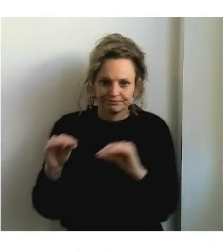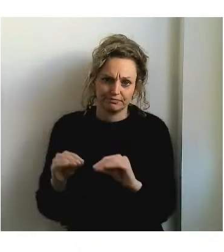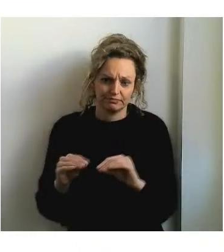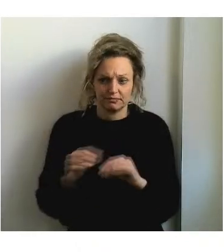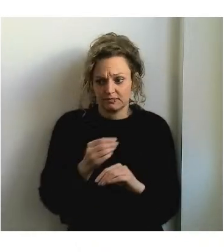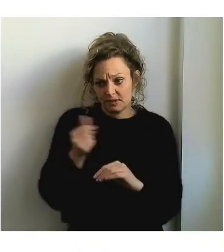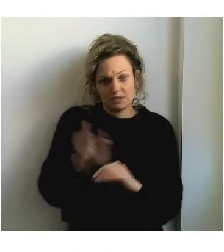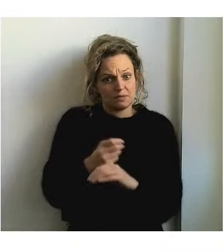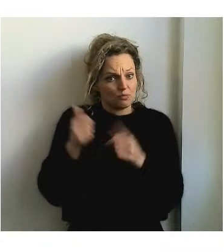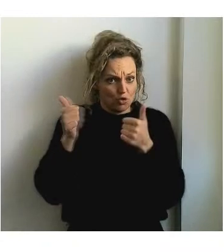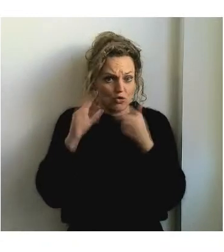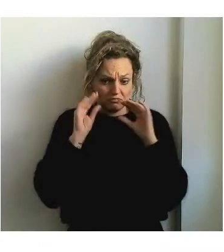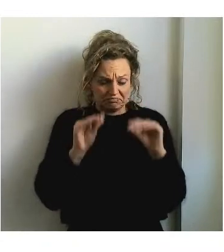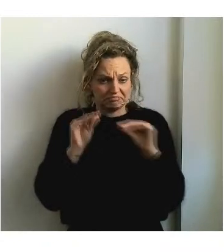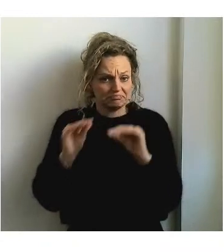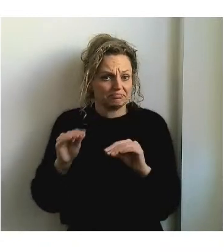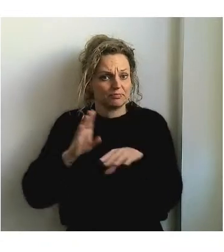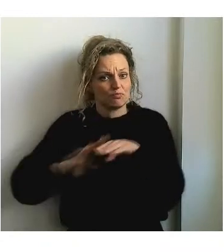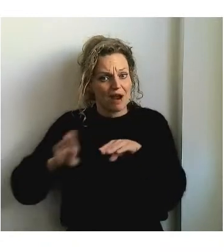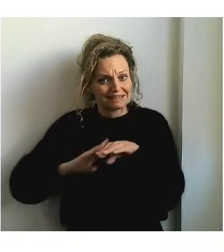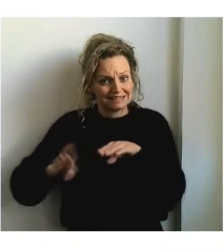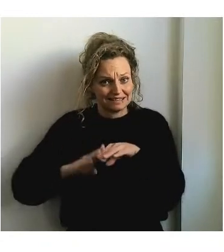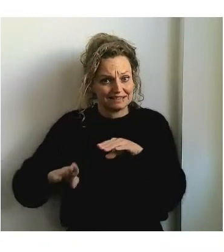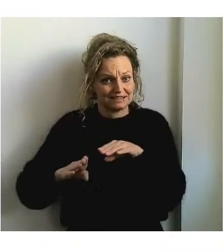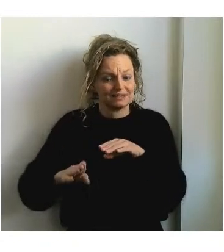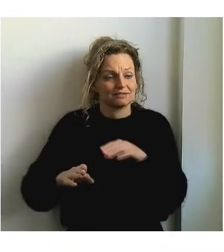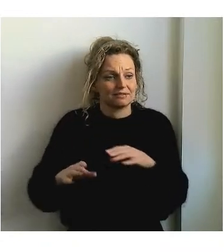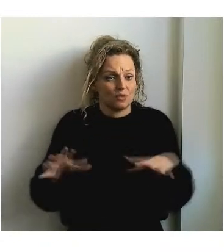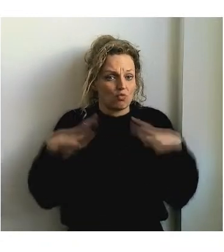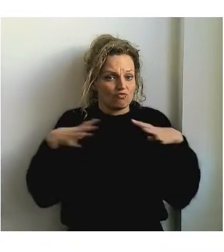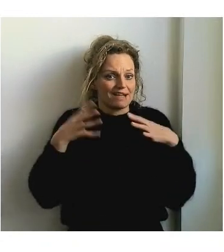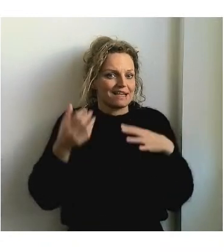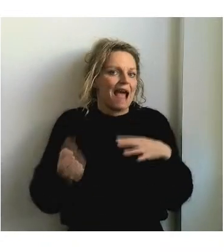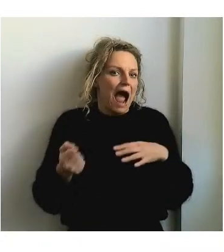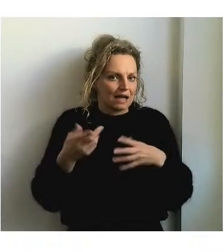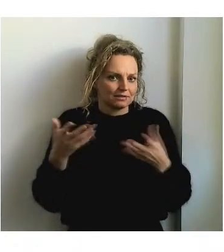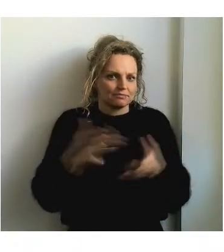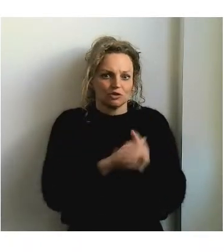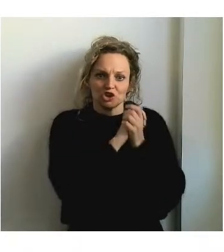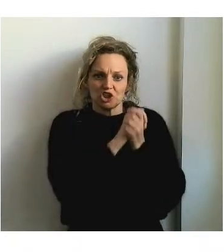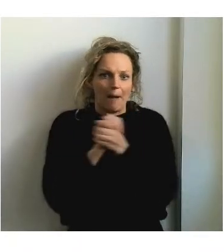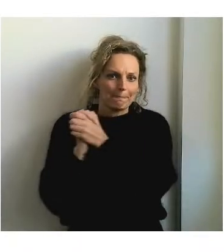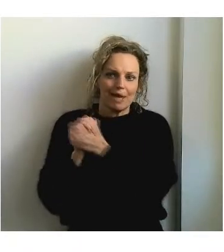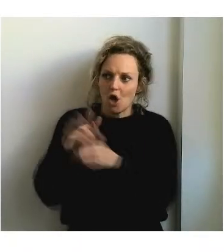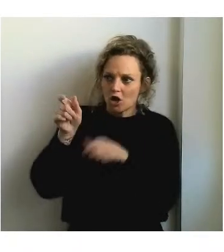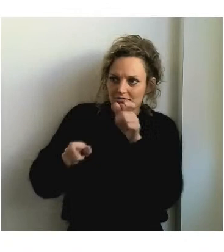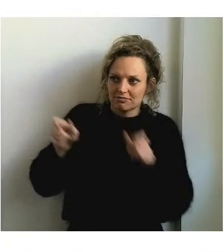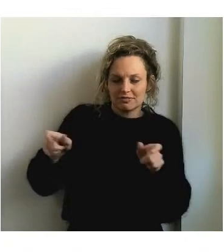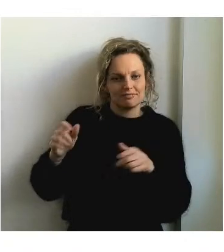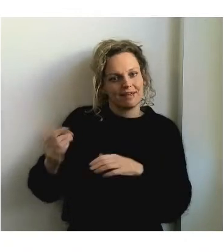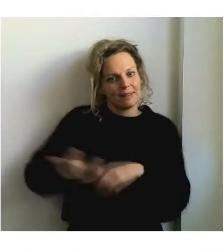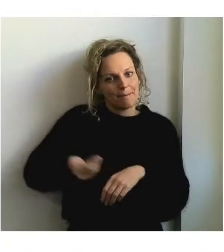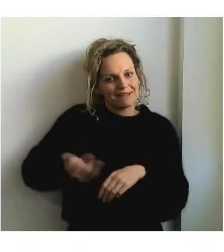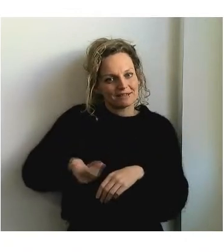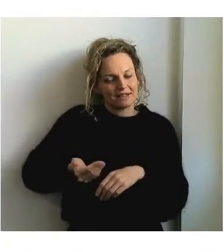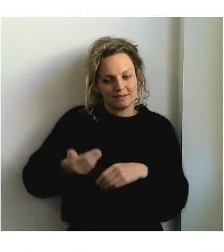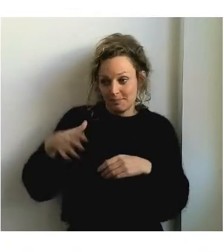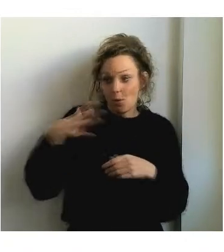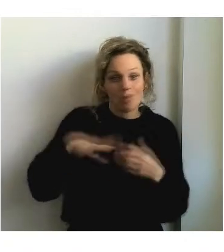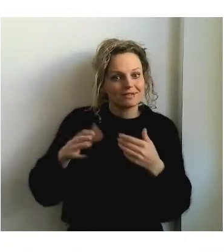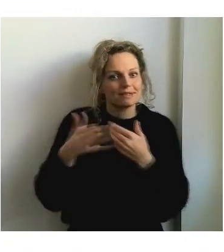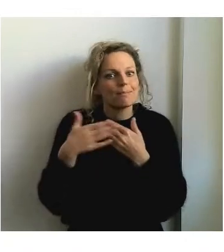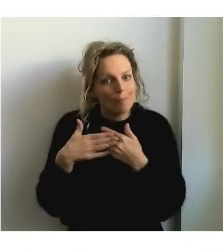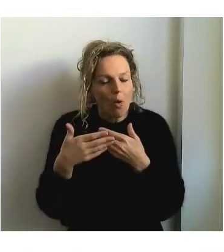on. There were already some champions within the business, but not enough, and we needed to have more. So it was